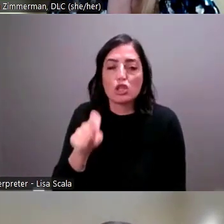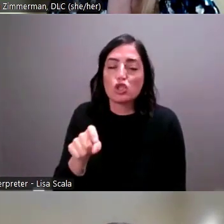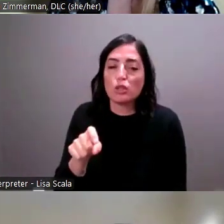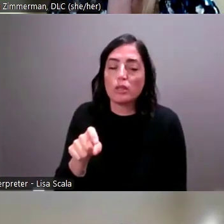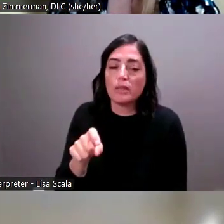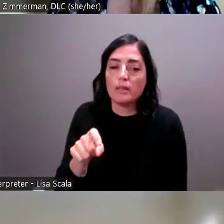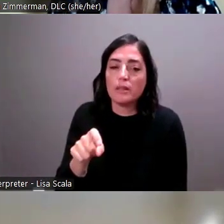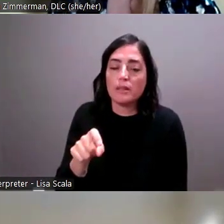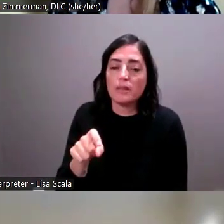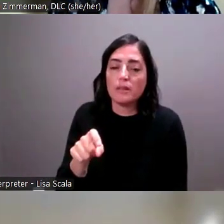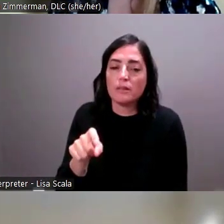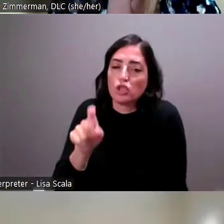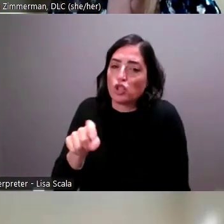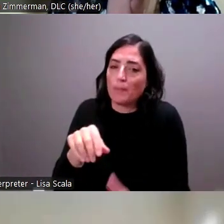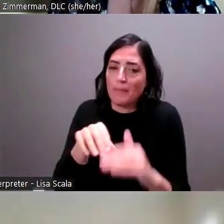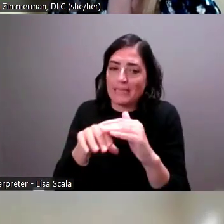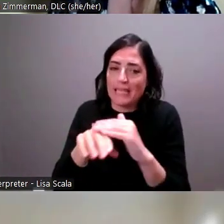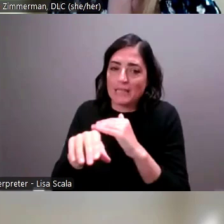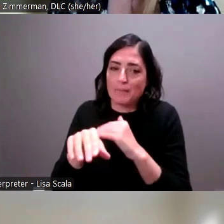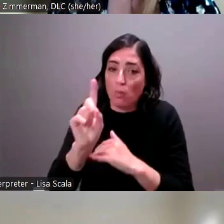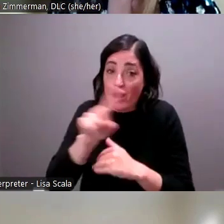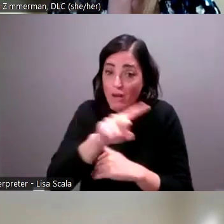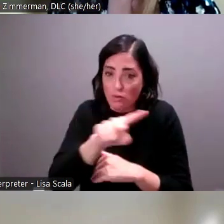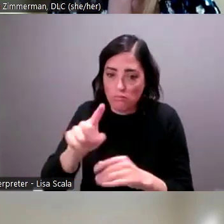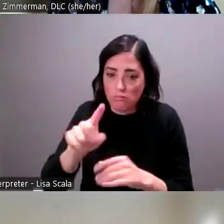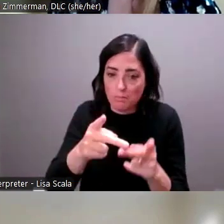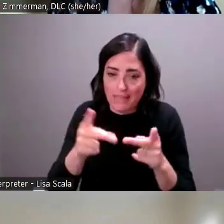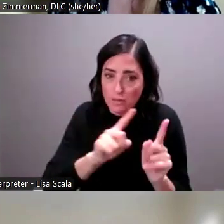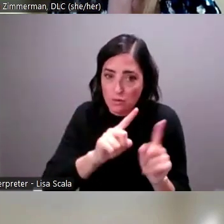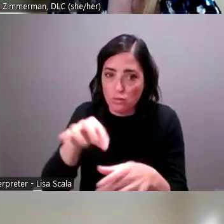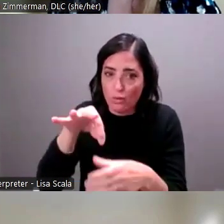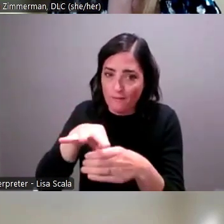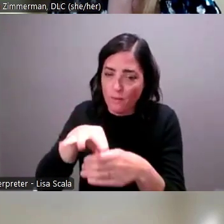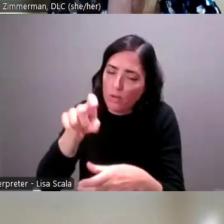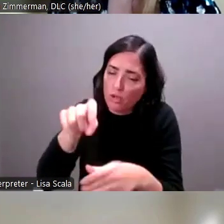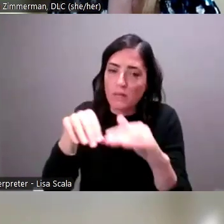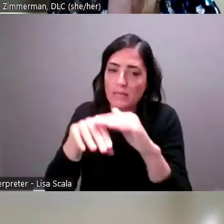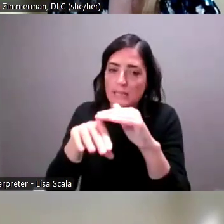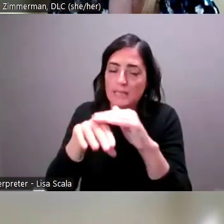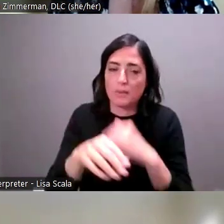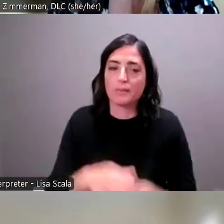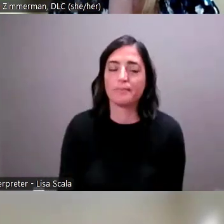should be, it should be accessible.